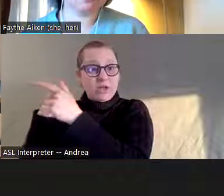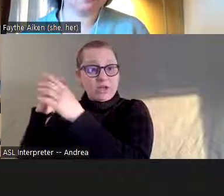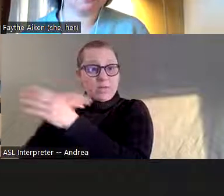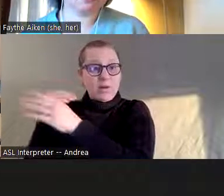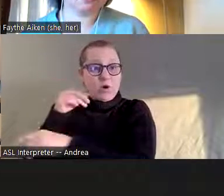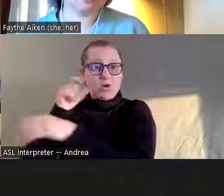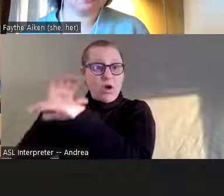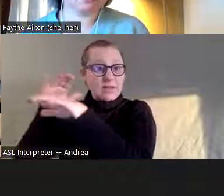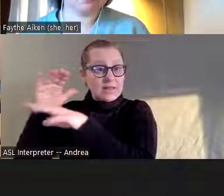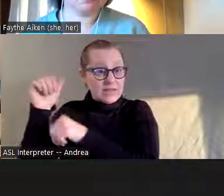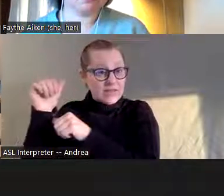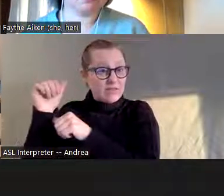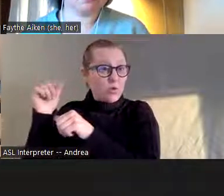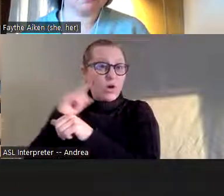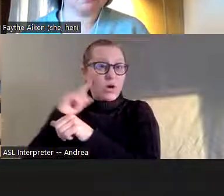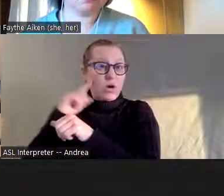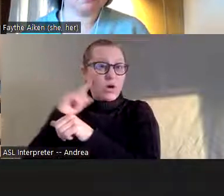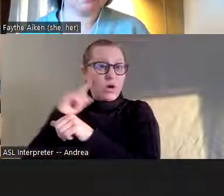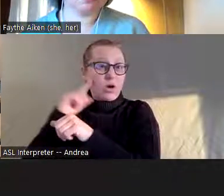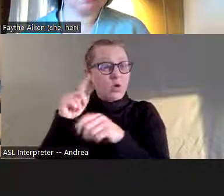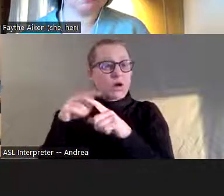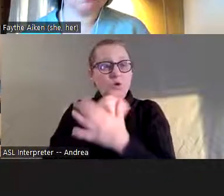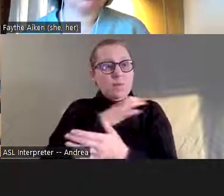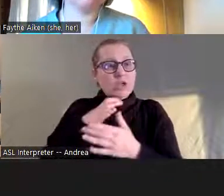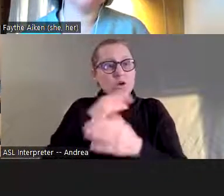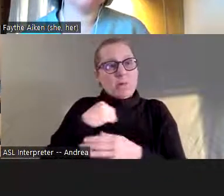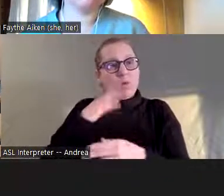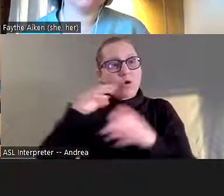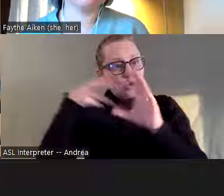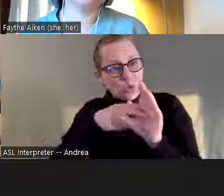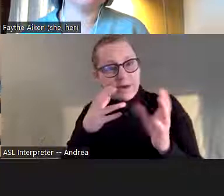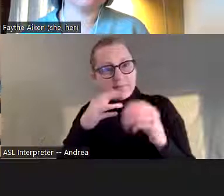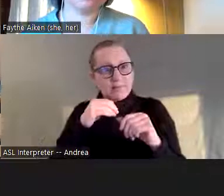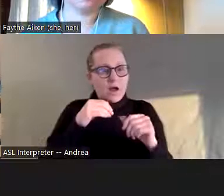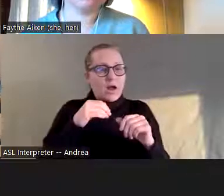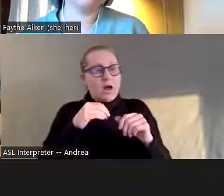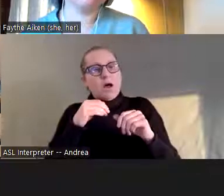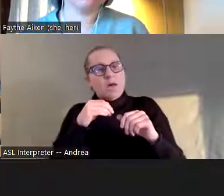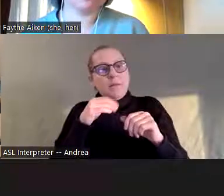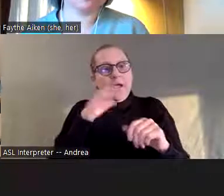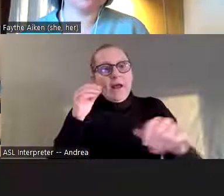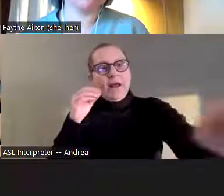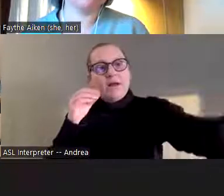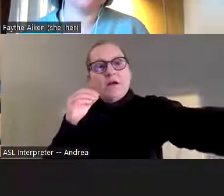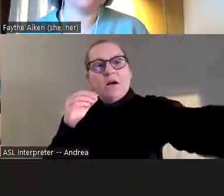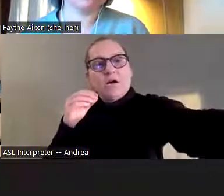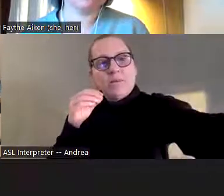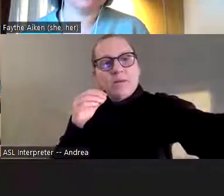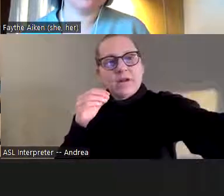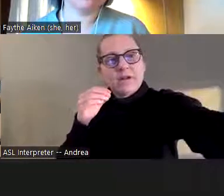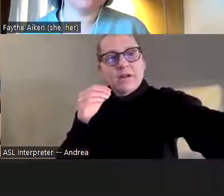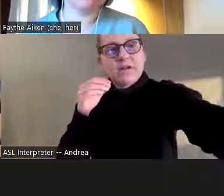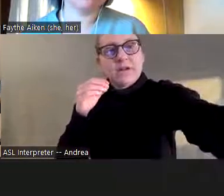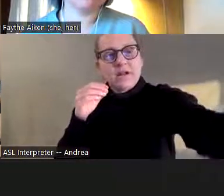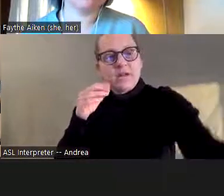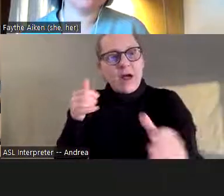or when a new commissioner member is joining. And that way they know, or